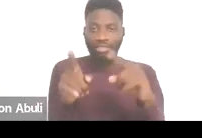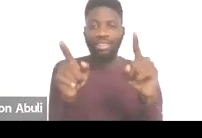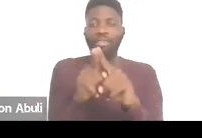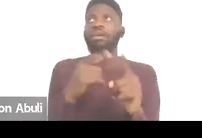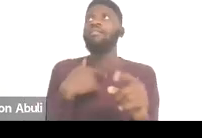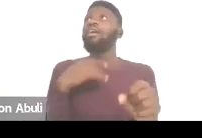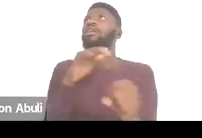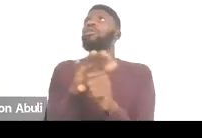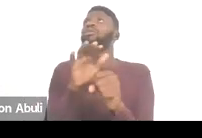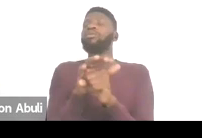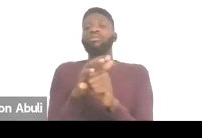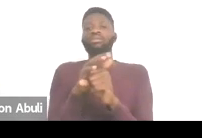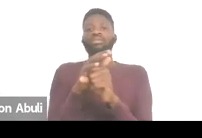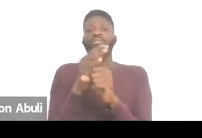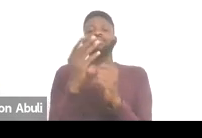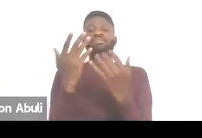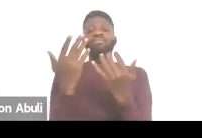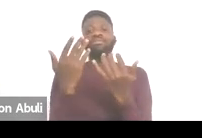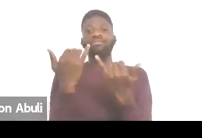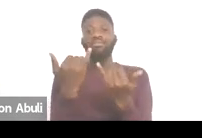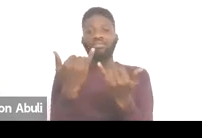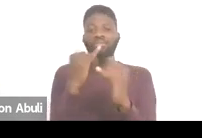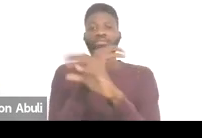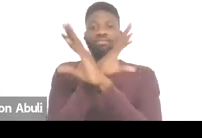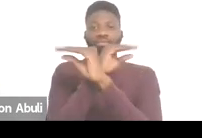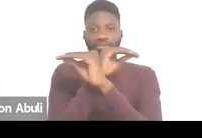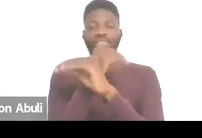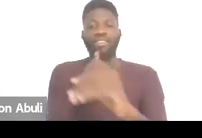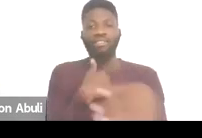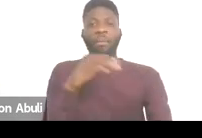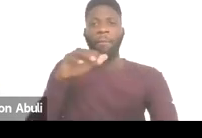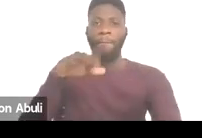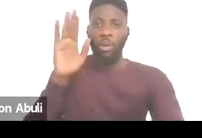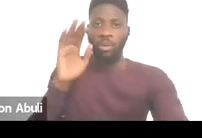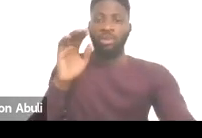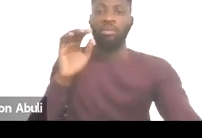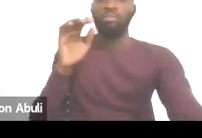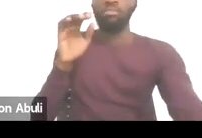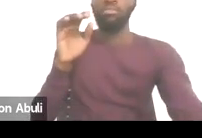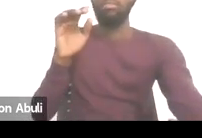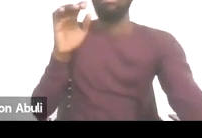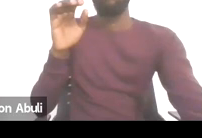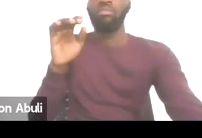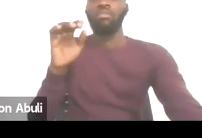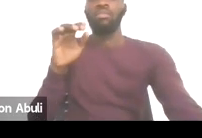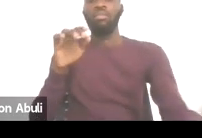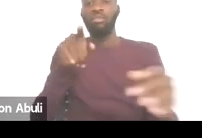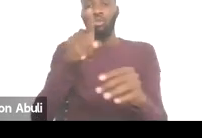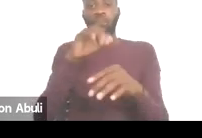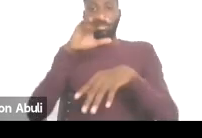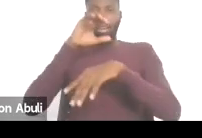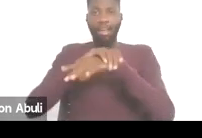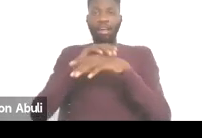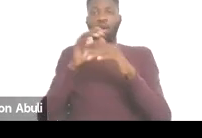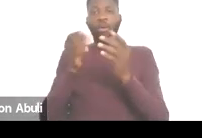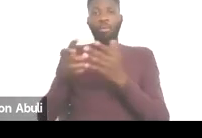webinars these days, because there are no meetups per se, but if you get an opportunity to participate